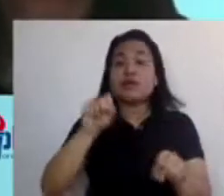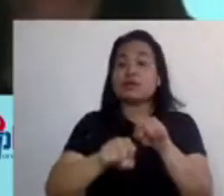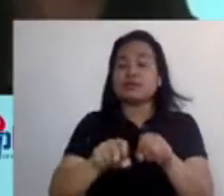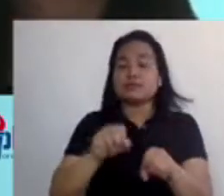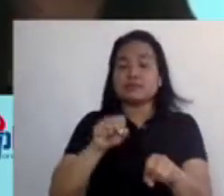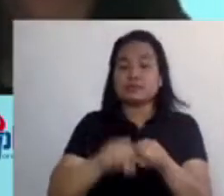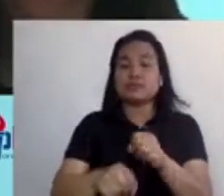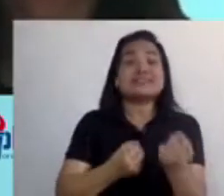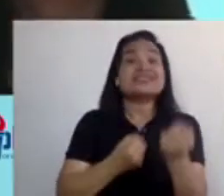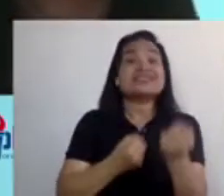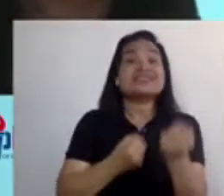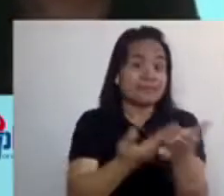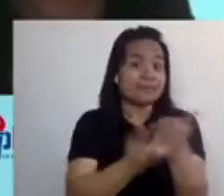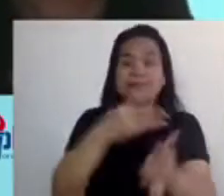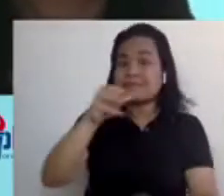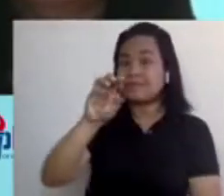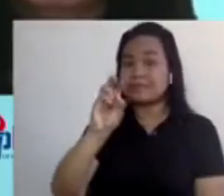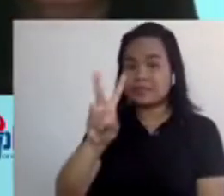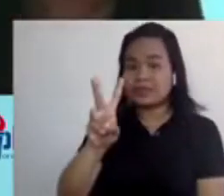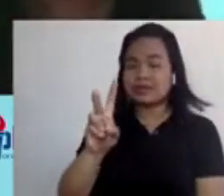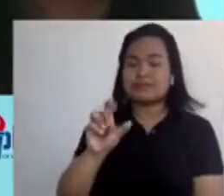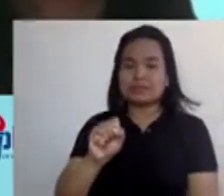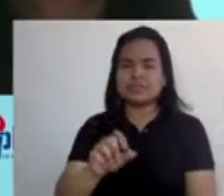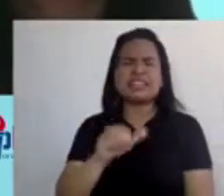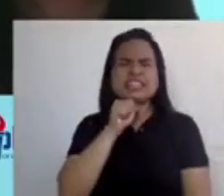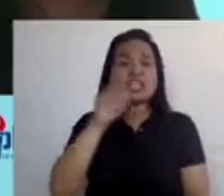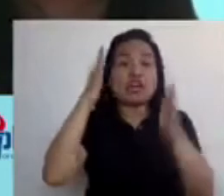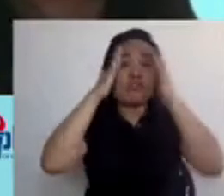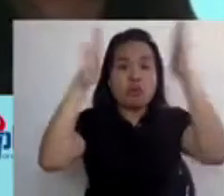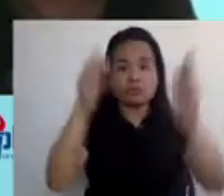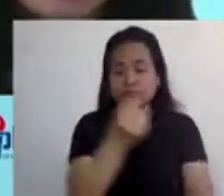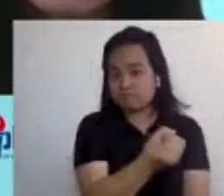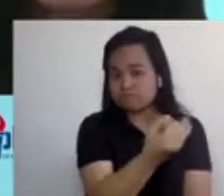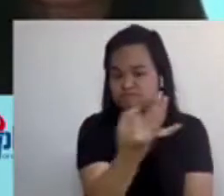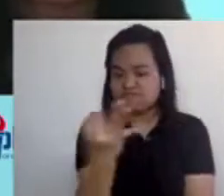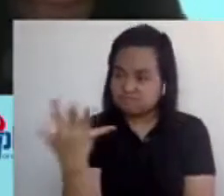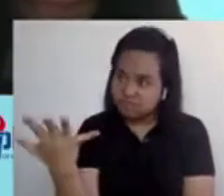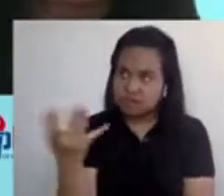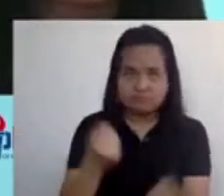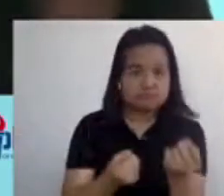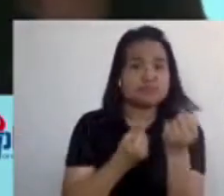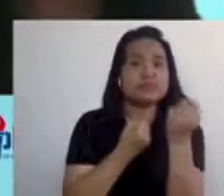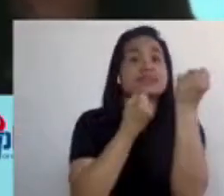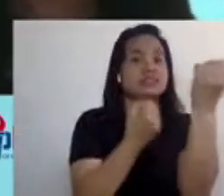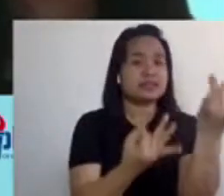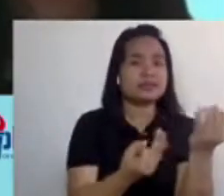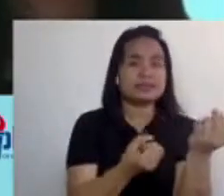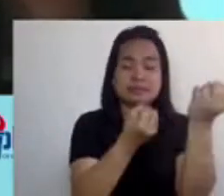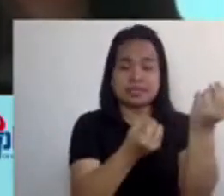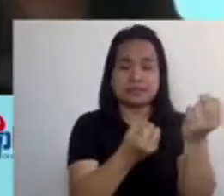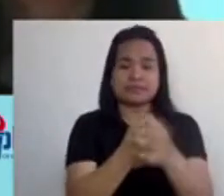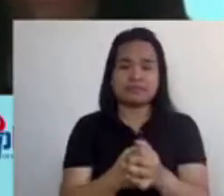focusing on the quantity of MOVs that you will submit for objective 19 or the plus factor. If you look at